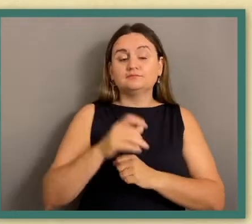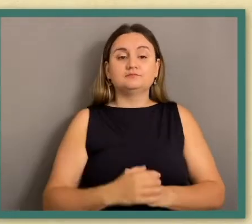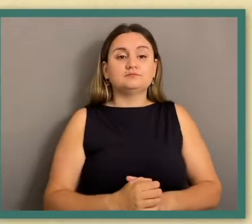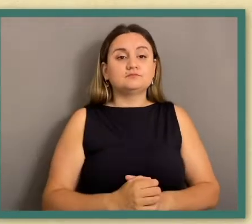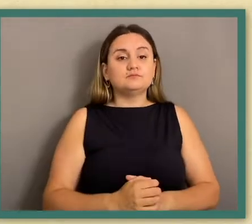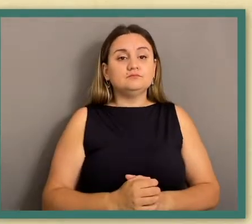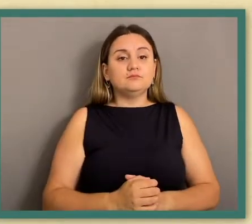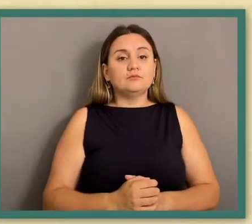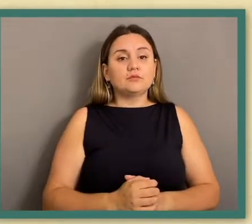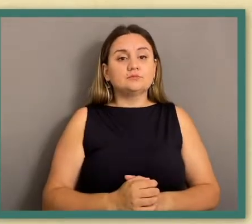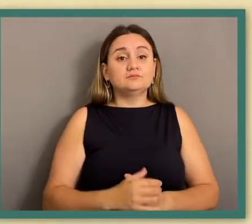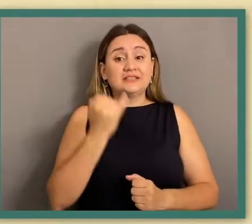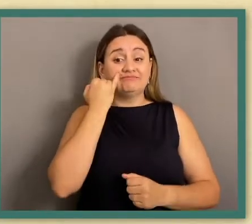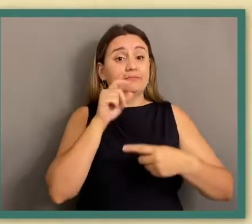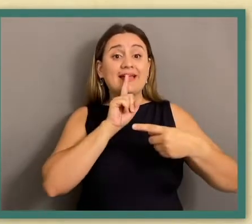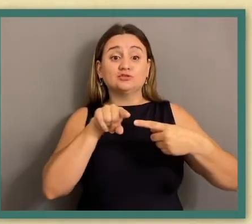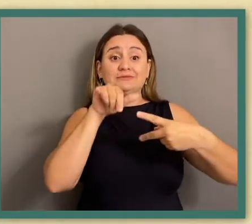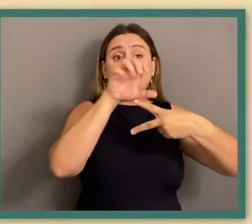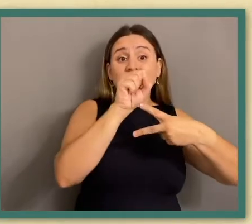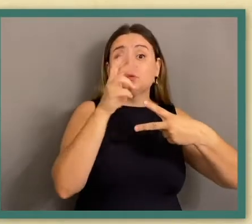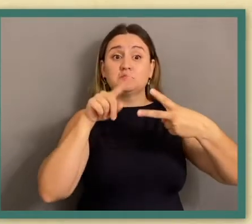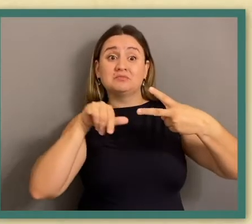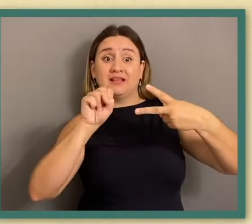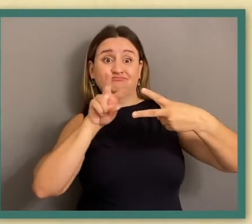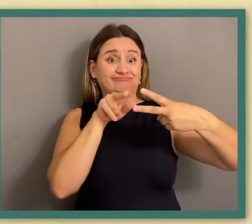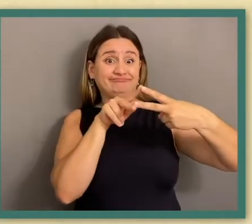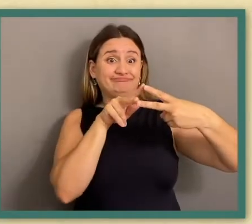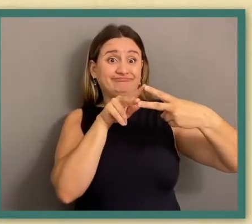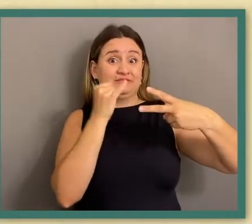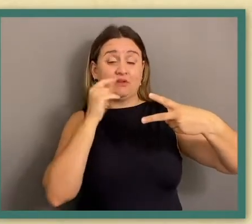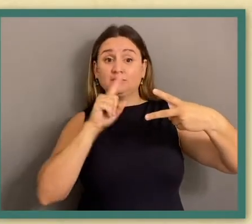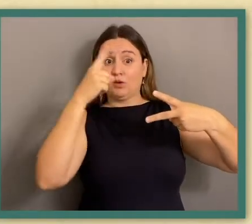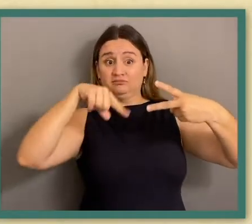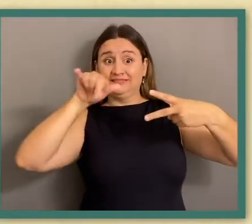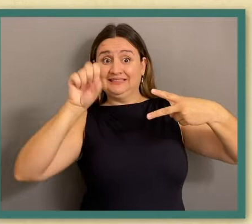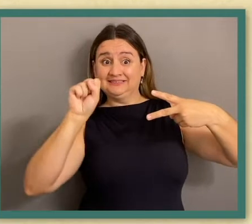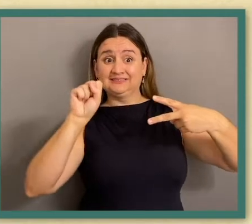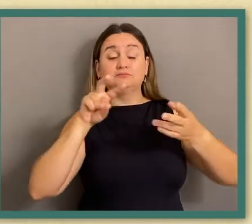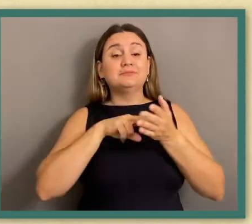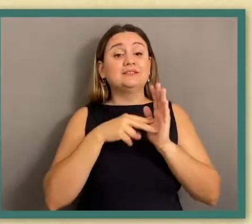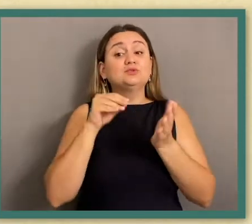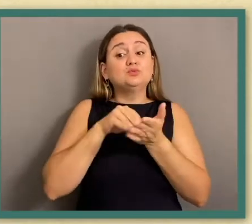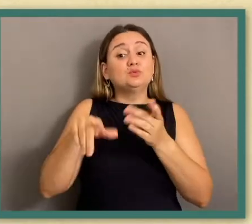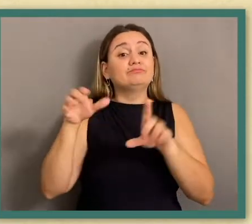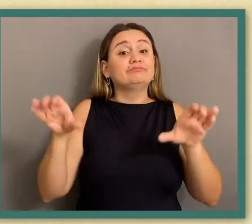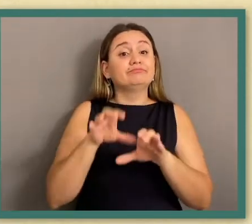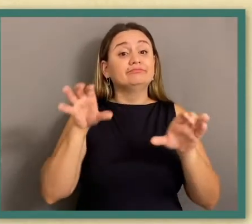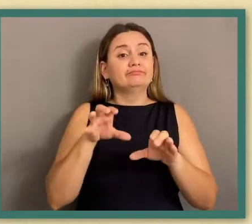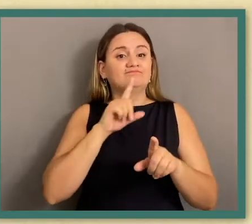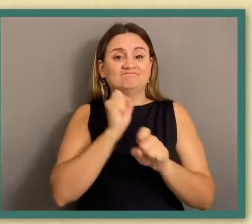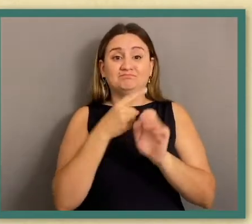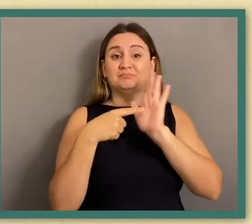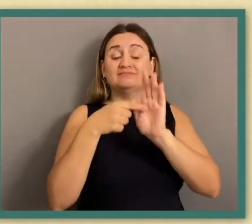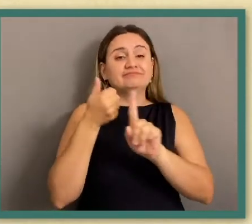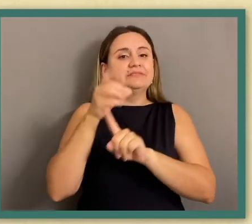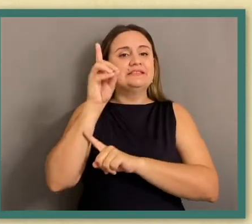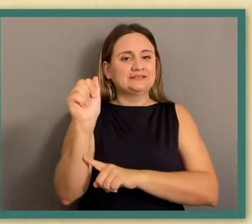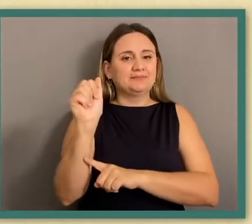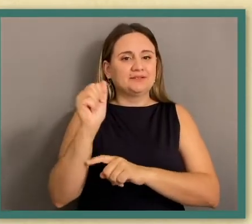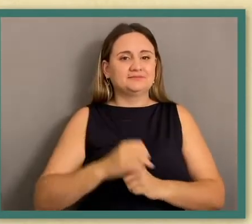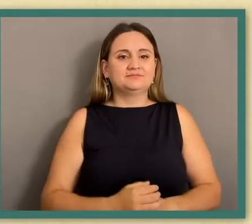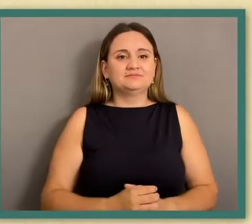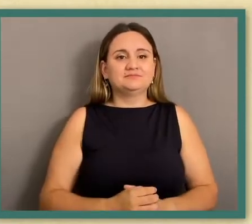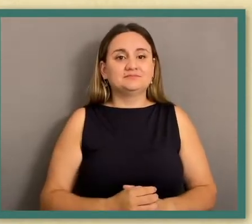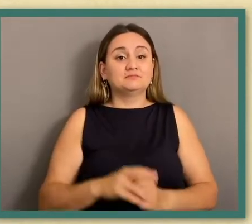or 504 plan? If the answer to either of those questions is yes, then the student's misconduct was a manifestation of